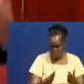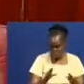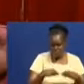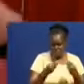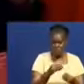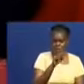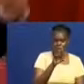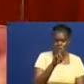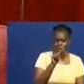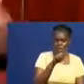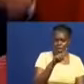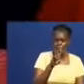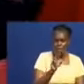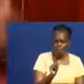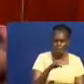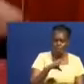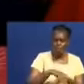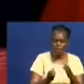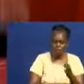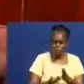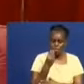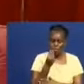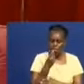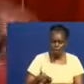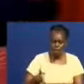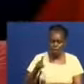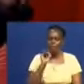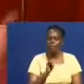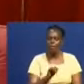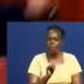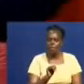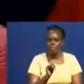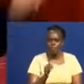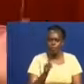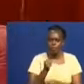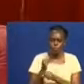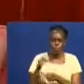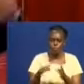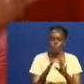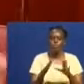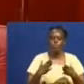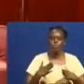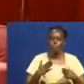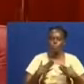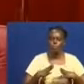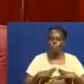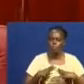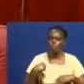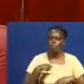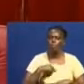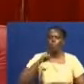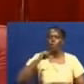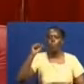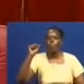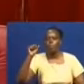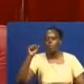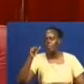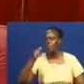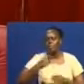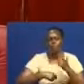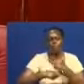fertilizers and giving them funds so that we can get production and increase that, so that we create jobs for our people. It is we politicians who won't